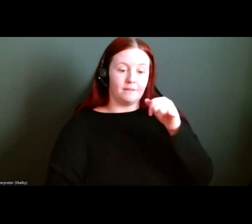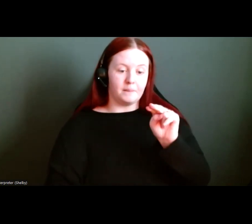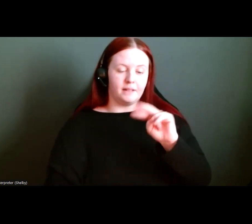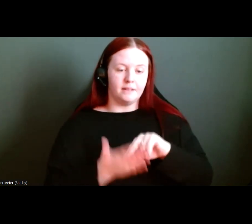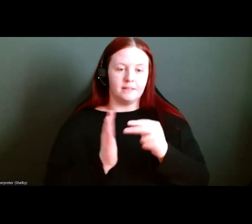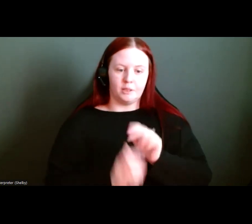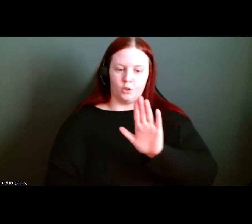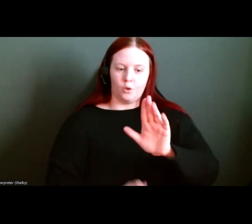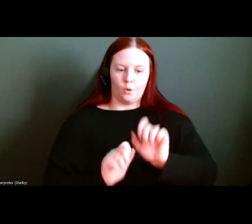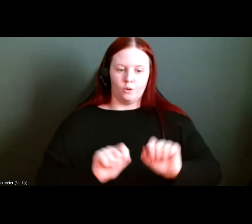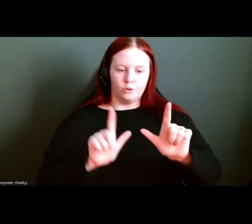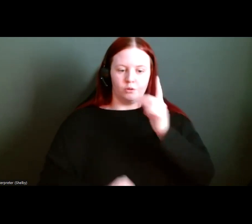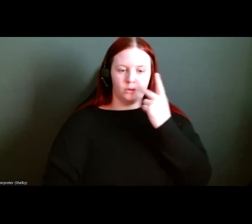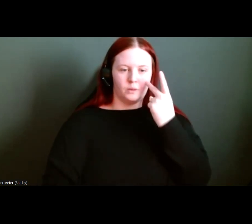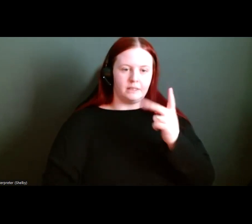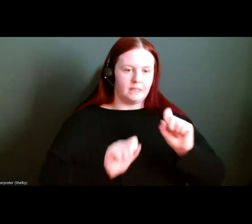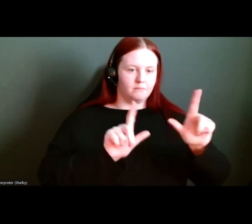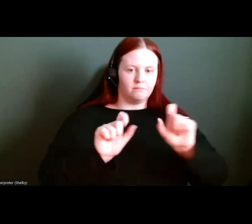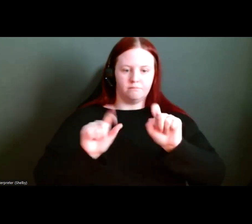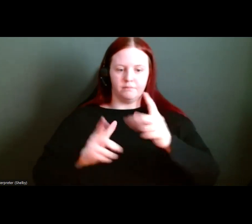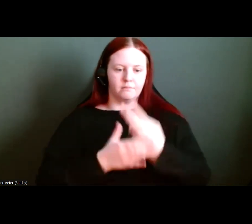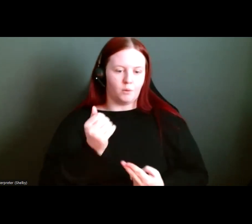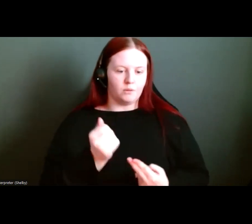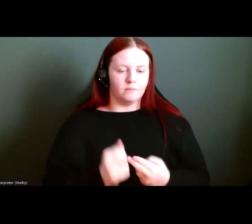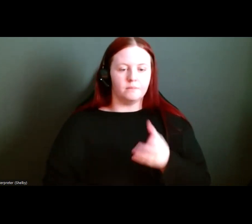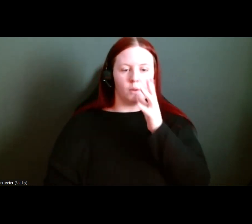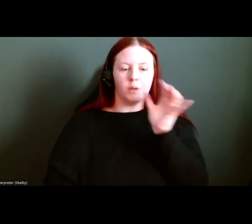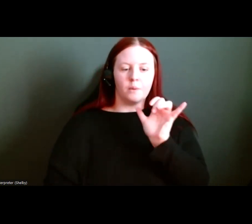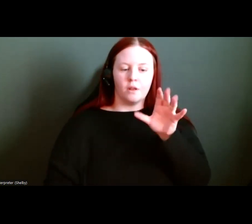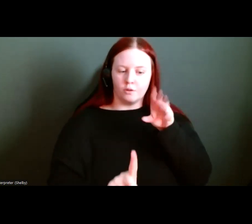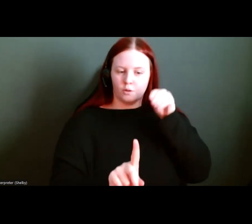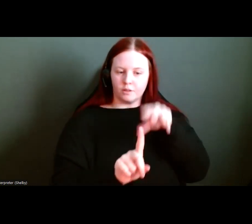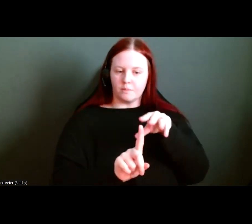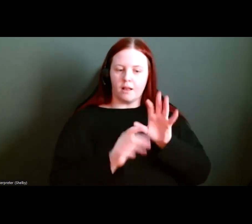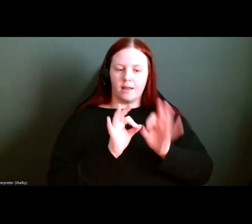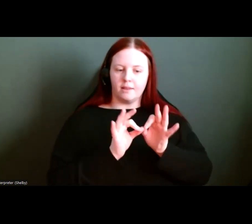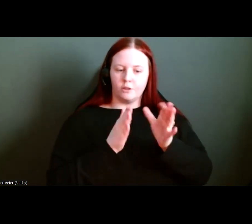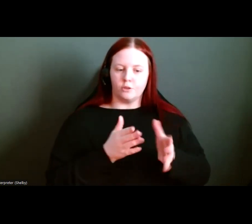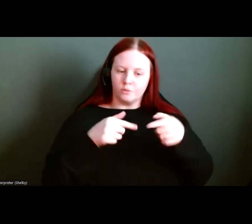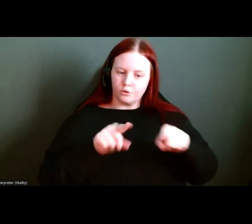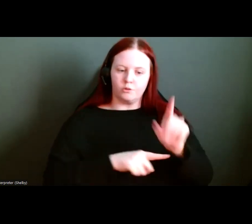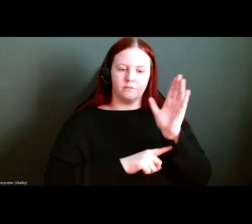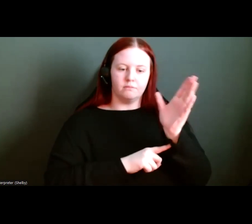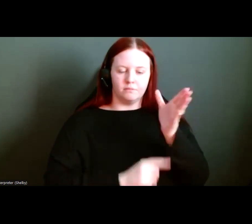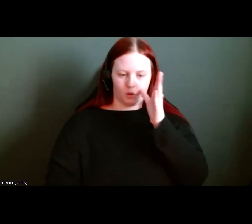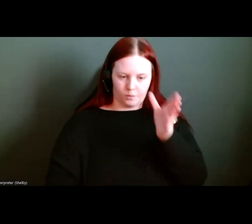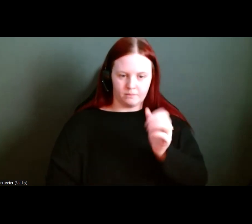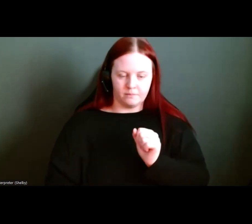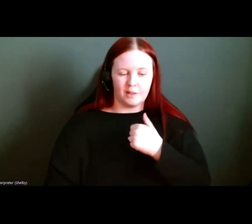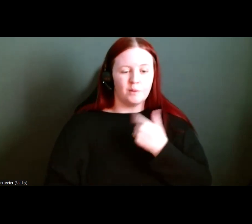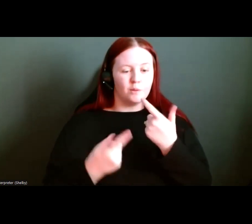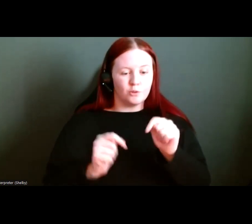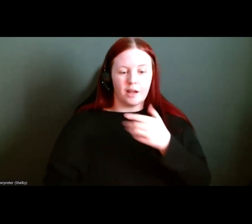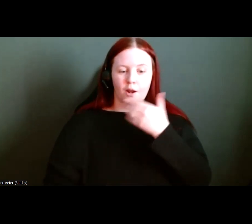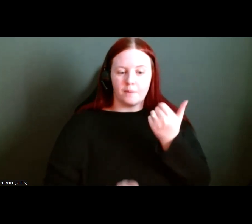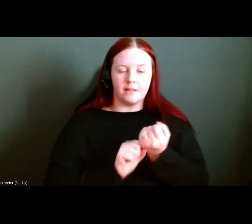screen. We'll also be spotlighting our interpreters' videos throughout the event today, and we'll do our best to